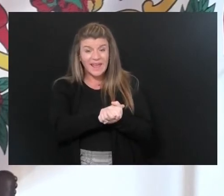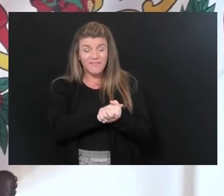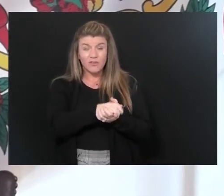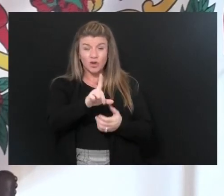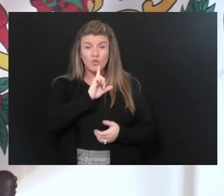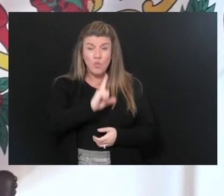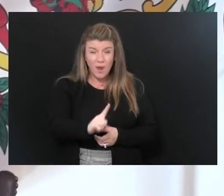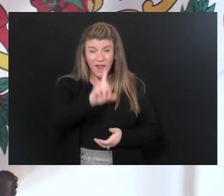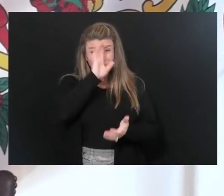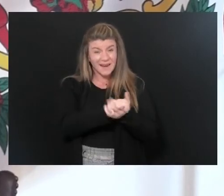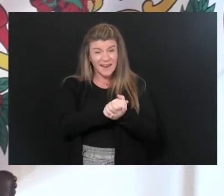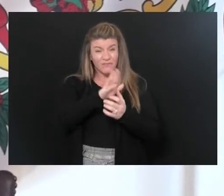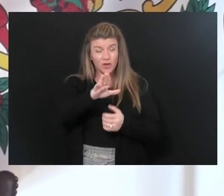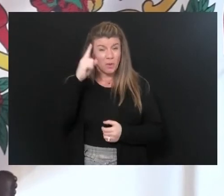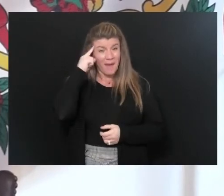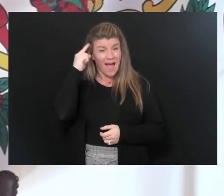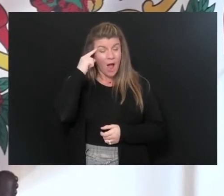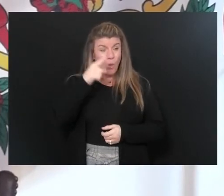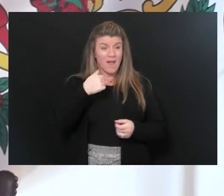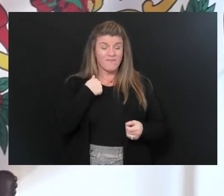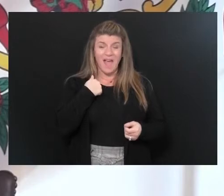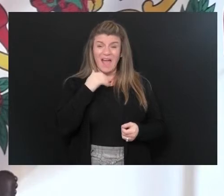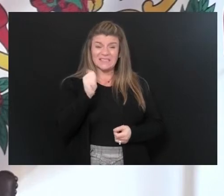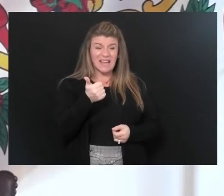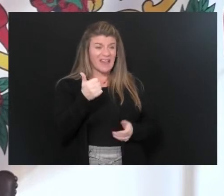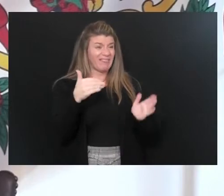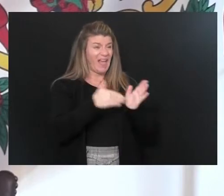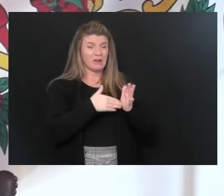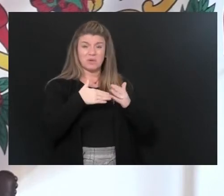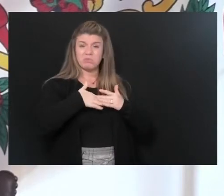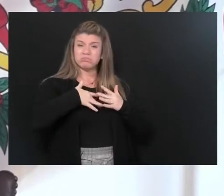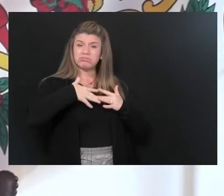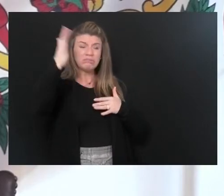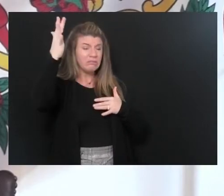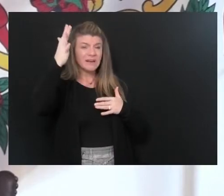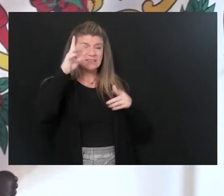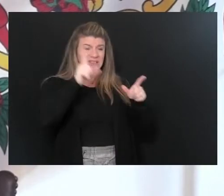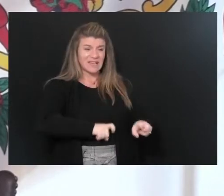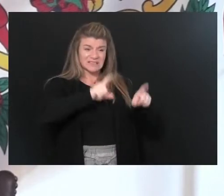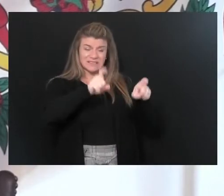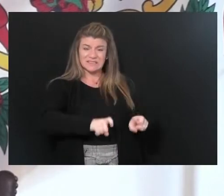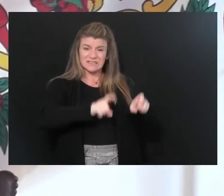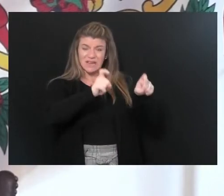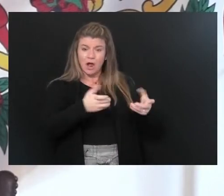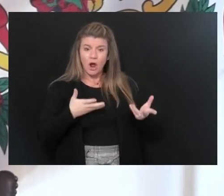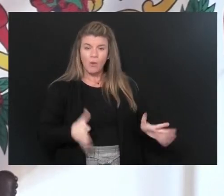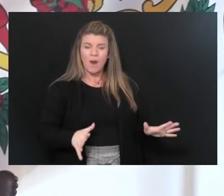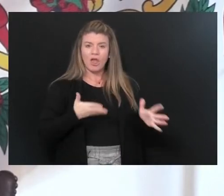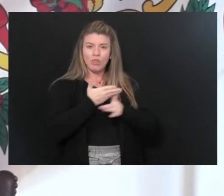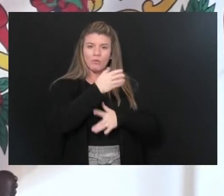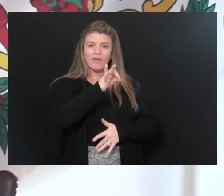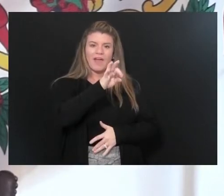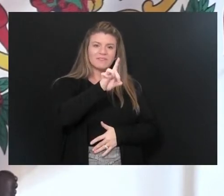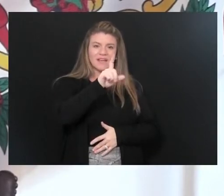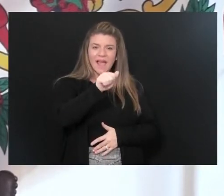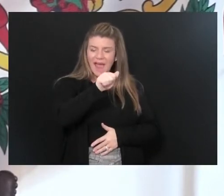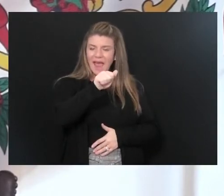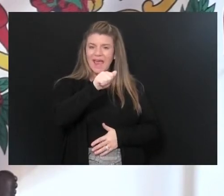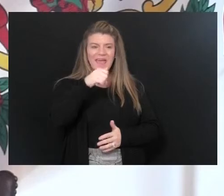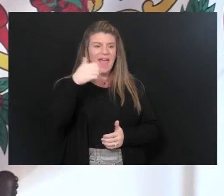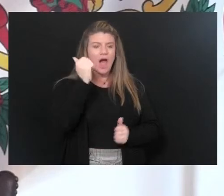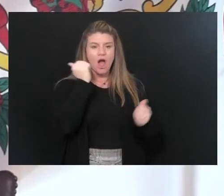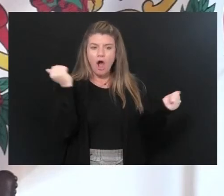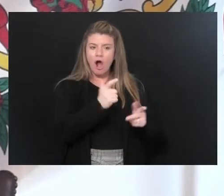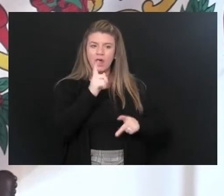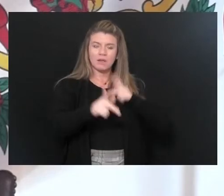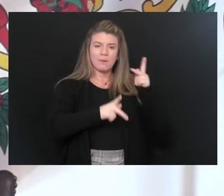mind that with tens and tens and tens of thousands of people that have been tested by our FDA and all the people in